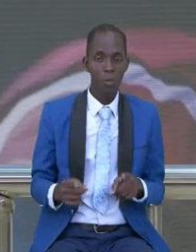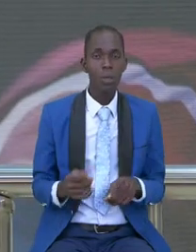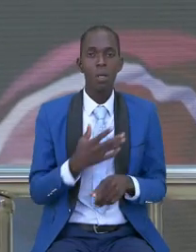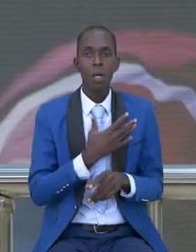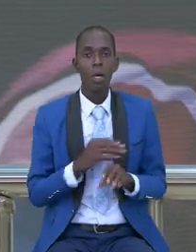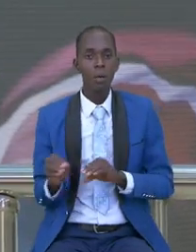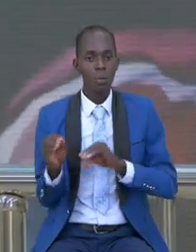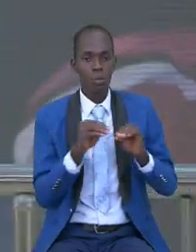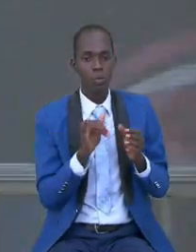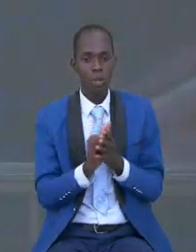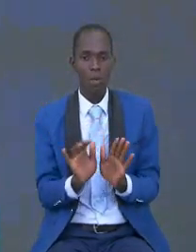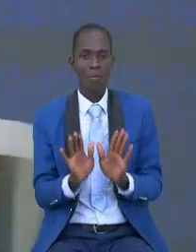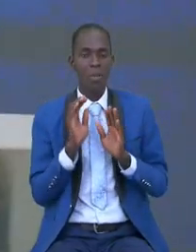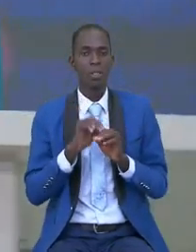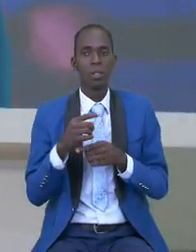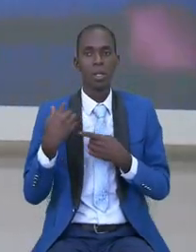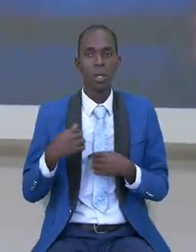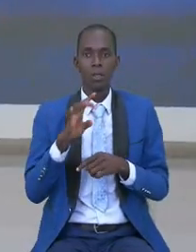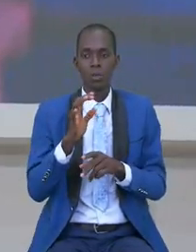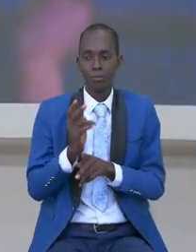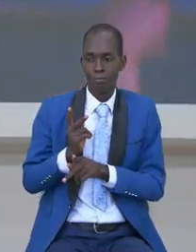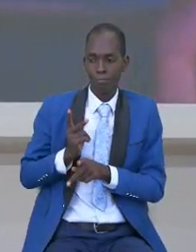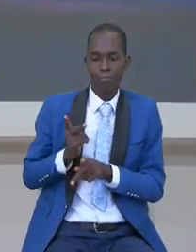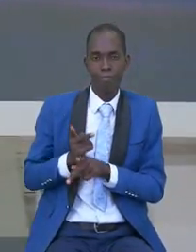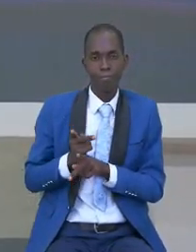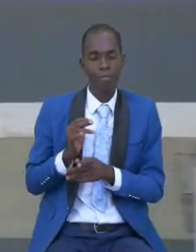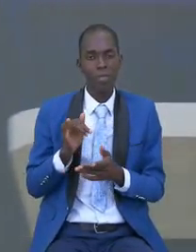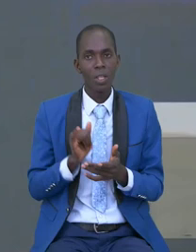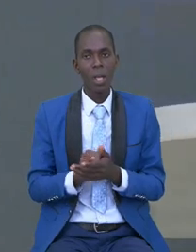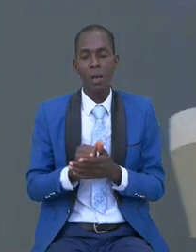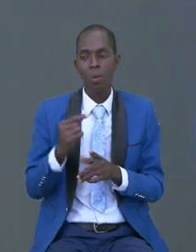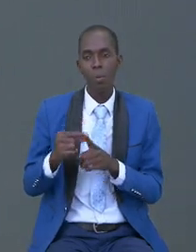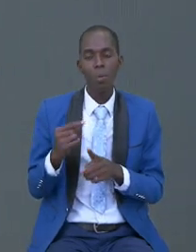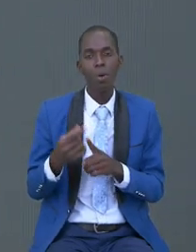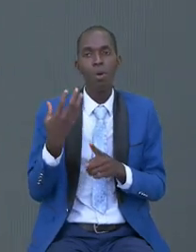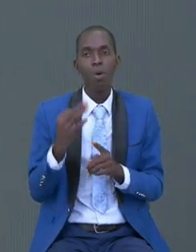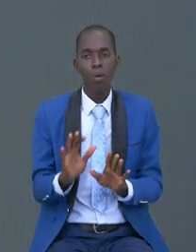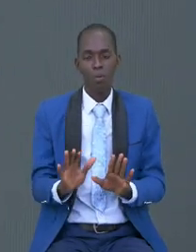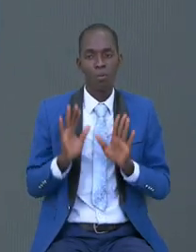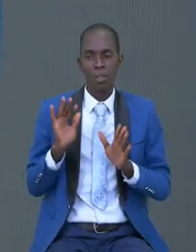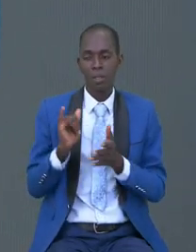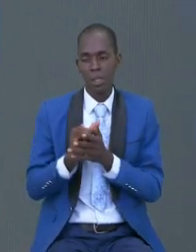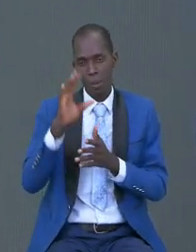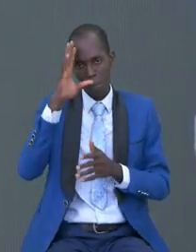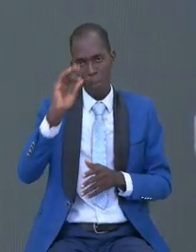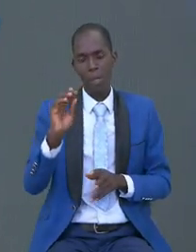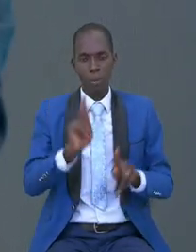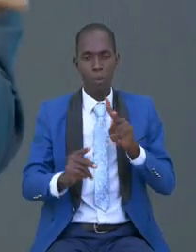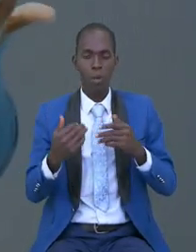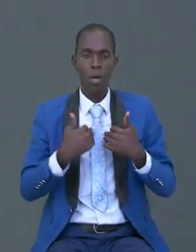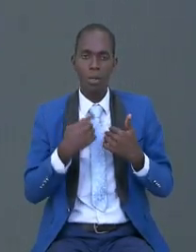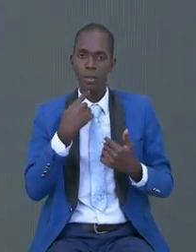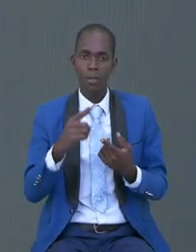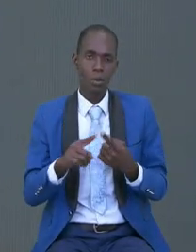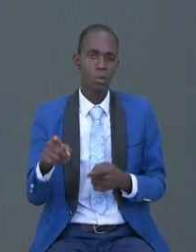fear in your heart, and then you carry, you are pregnant with the words that men have spoken unto you.